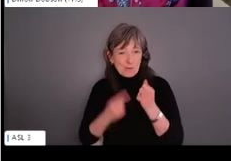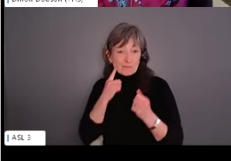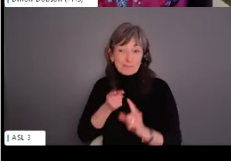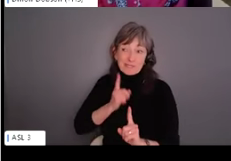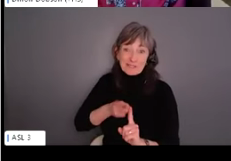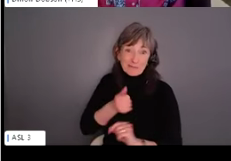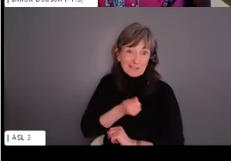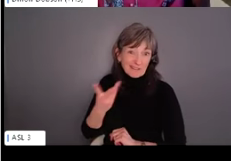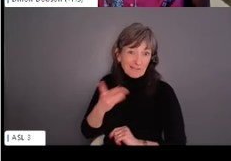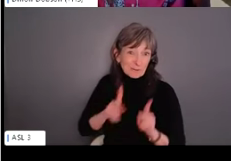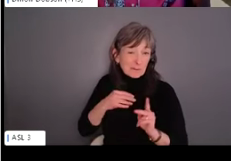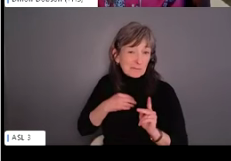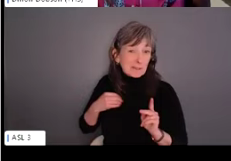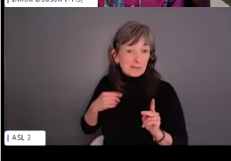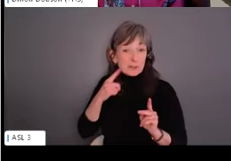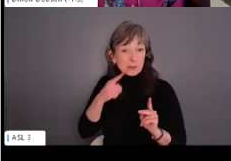face